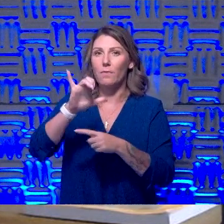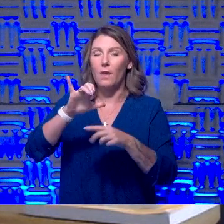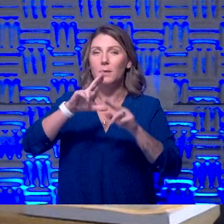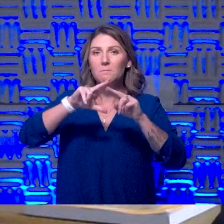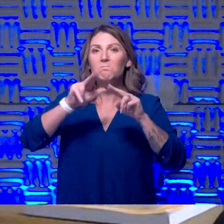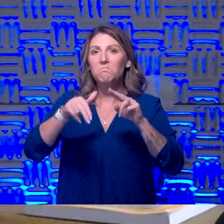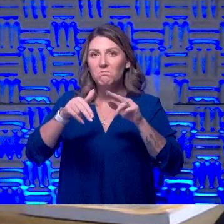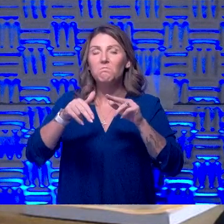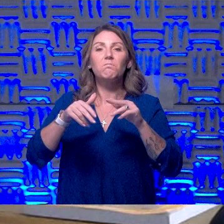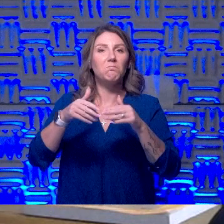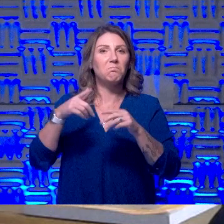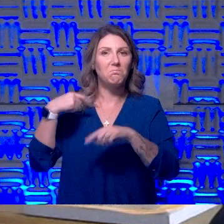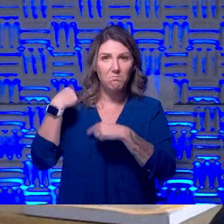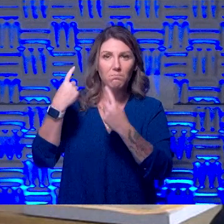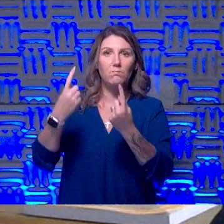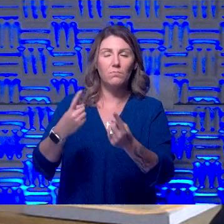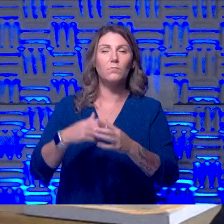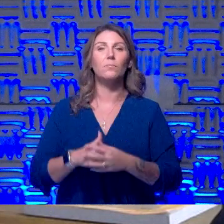time, and